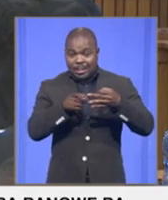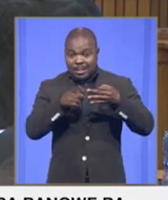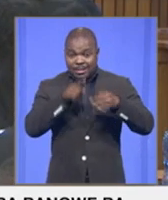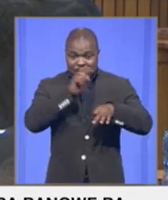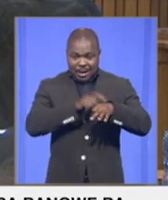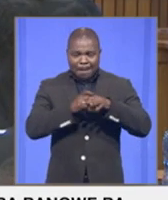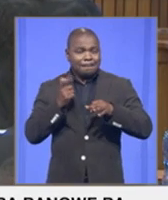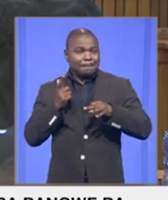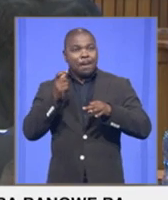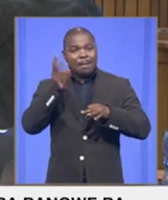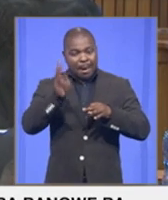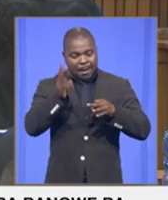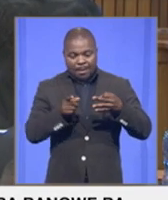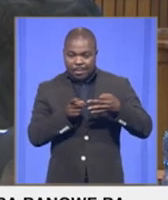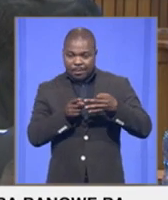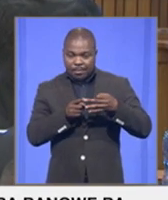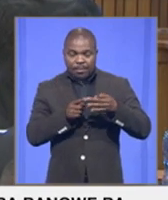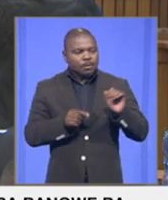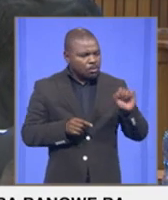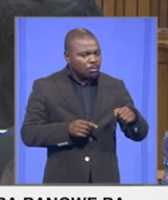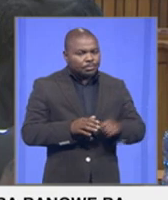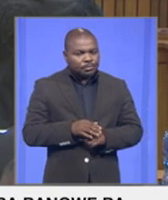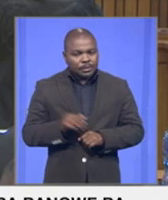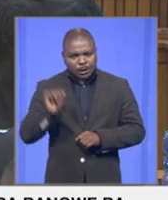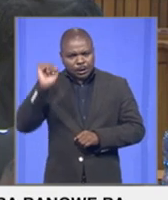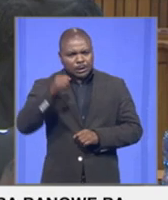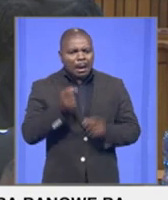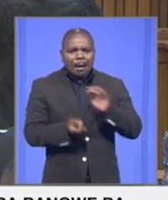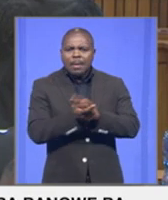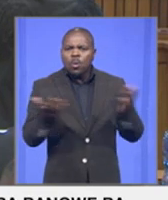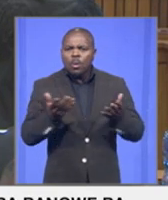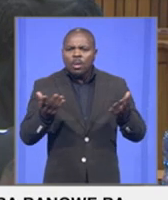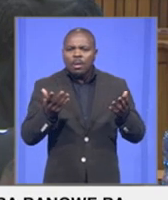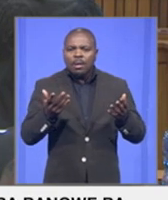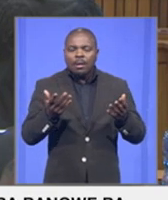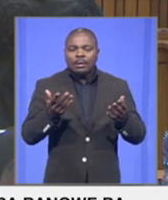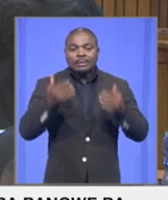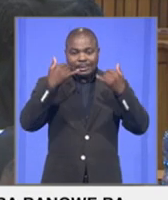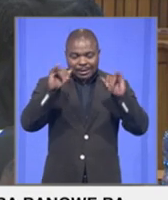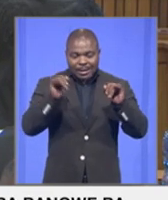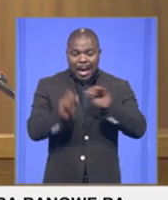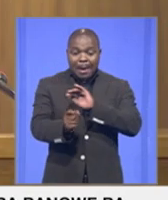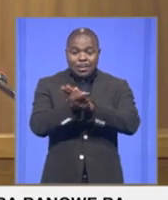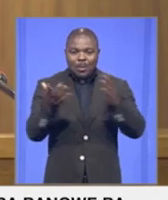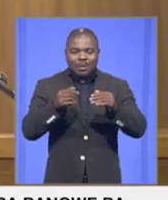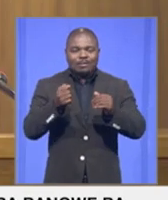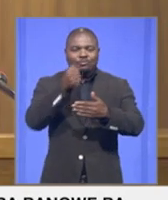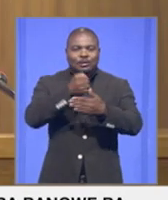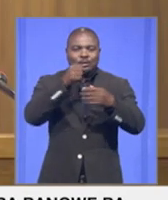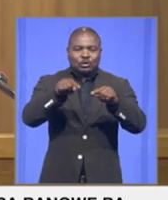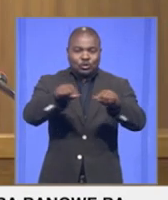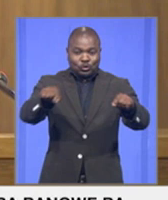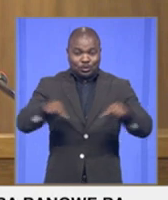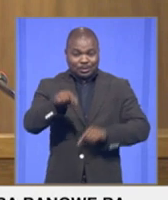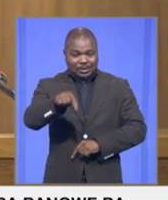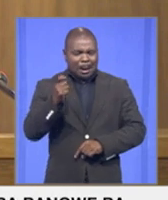Okwesithathu. Yes. Yes, and at which place? Kuphi nendawo? Still coming from a kitchen. Still from